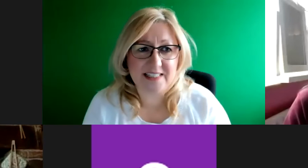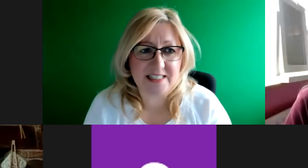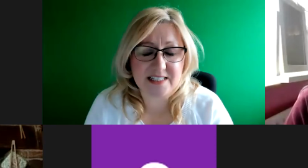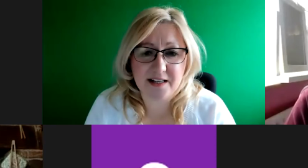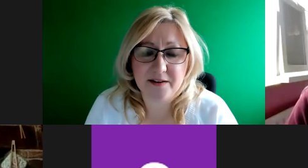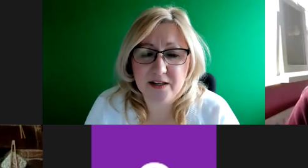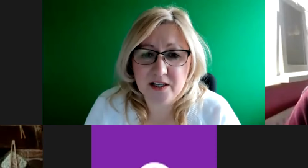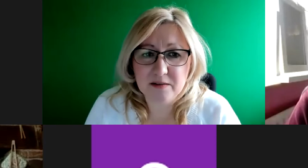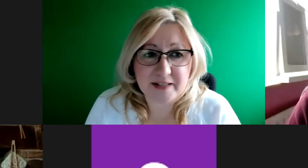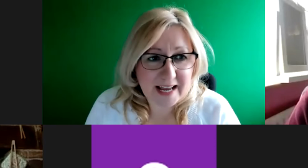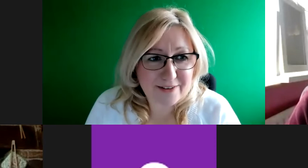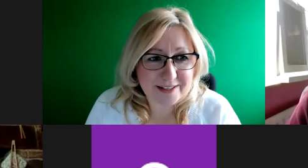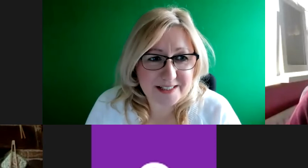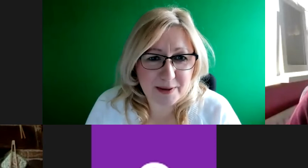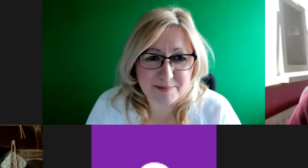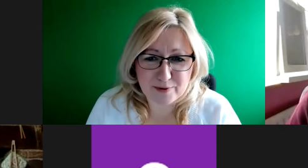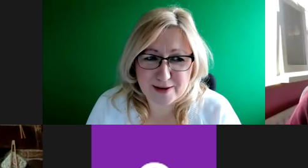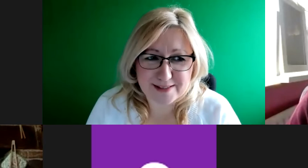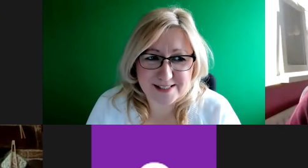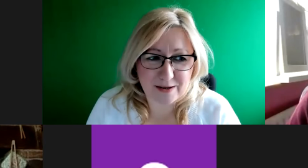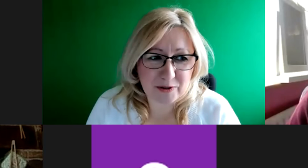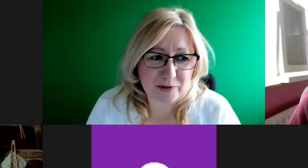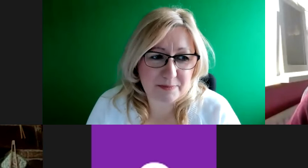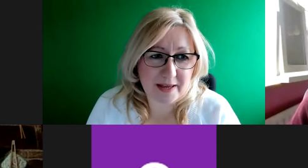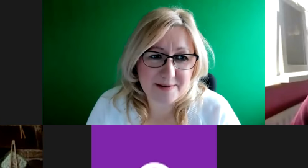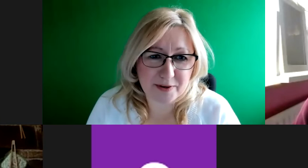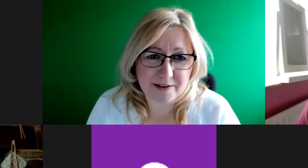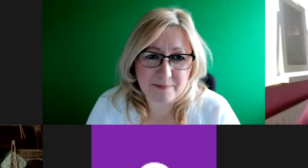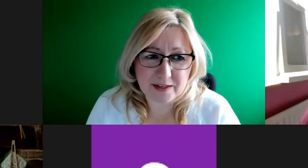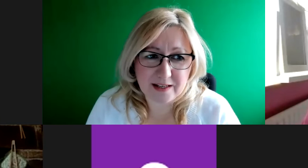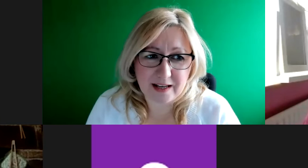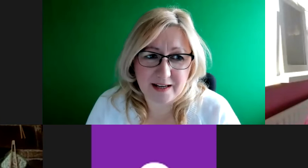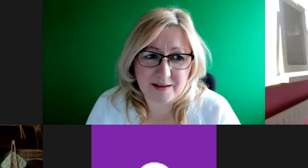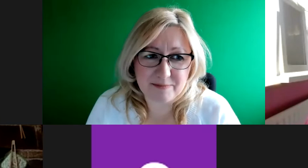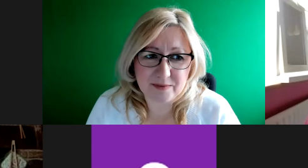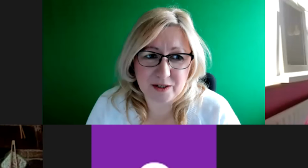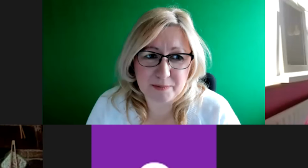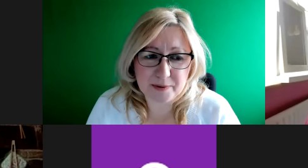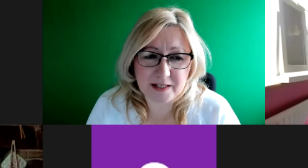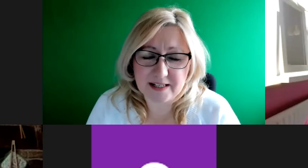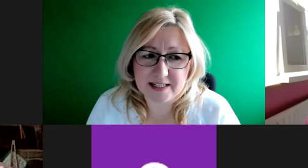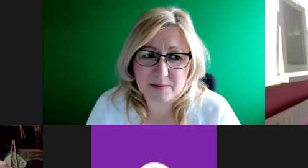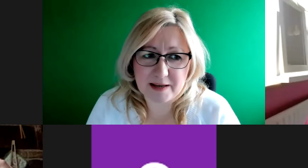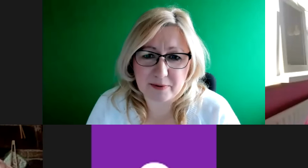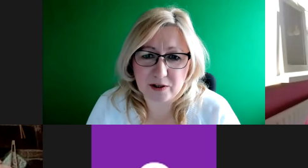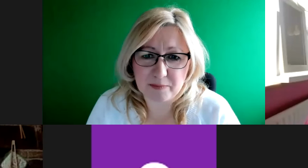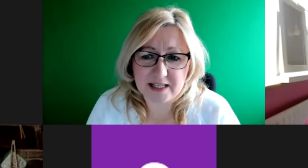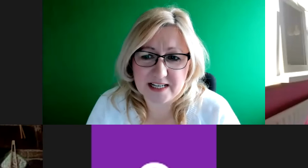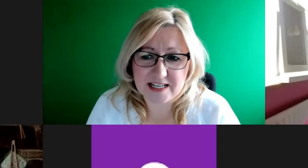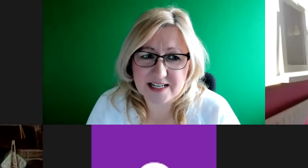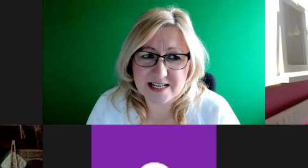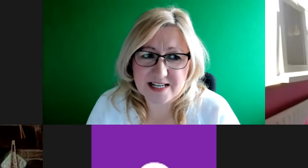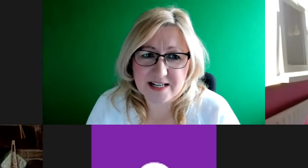passives in any detail, but I have written a paper about this, so I'm going to put the paper up, and a link to the paper